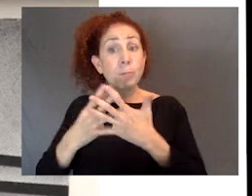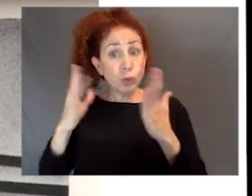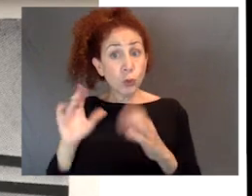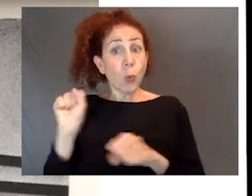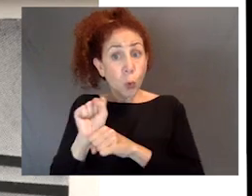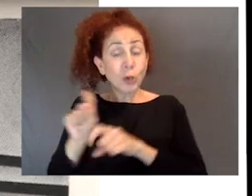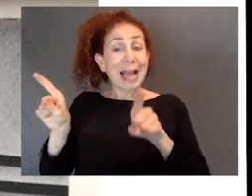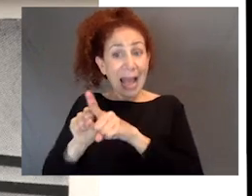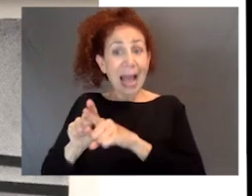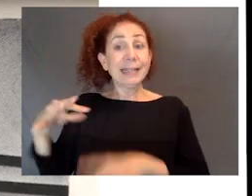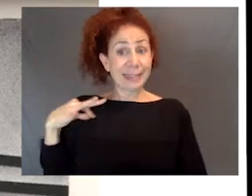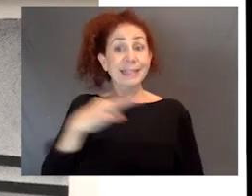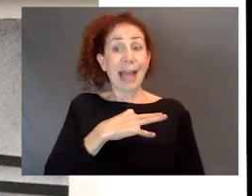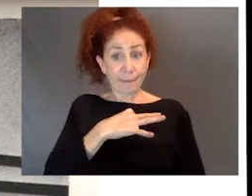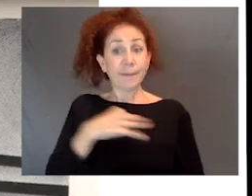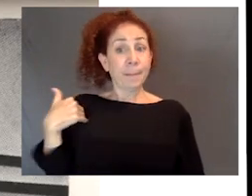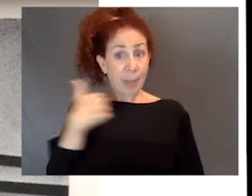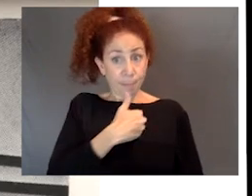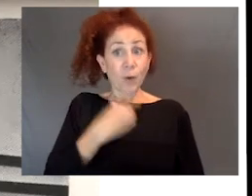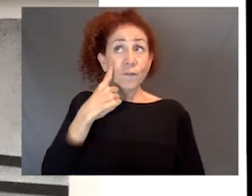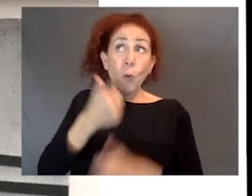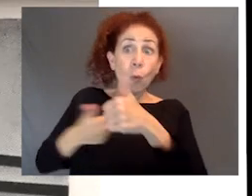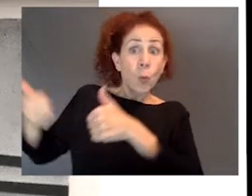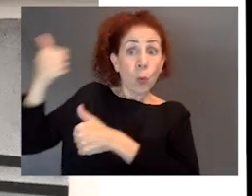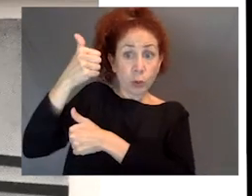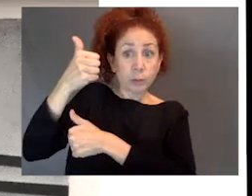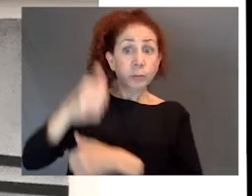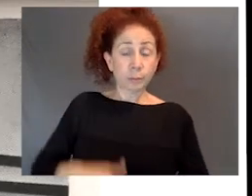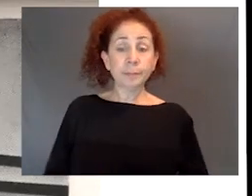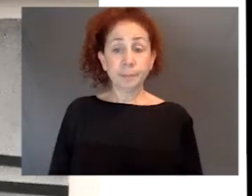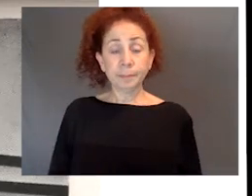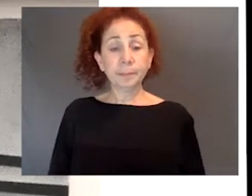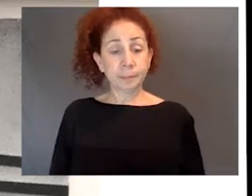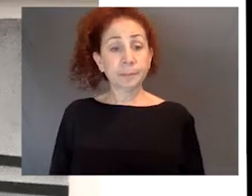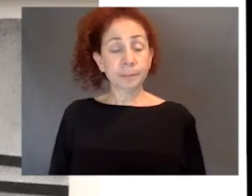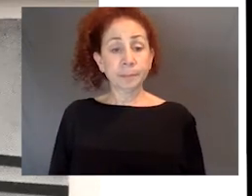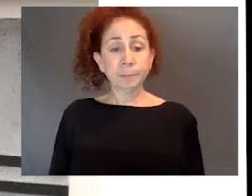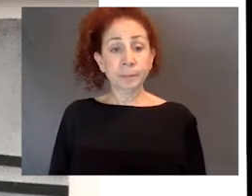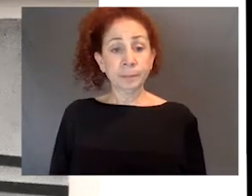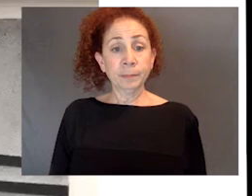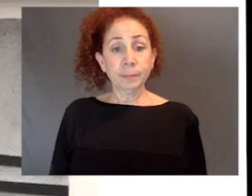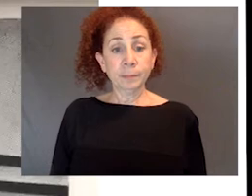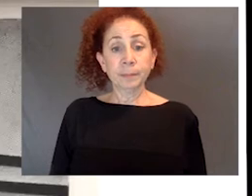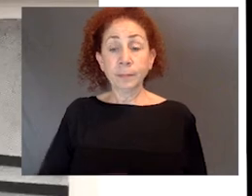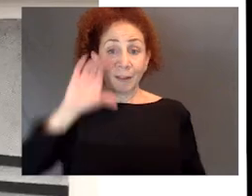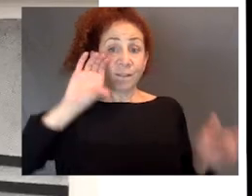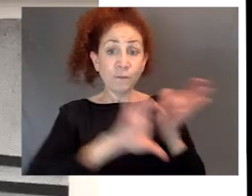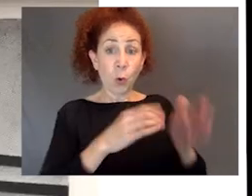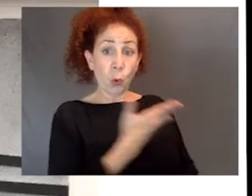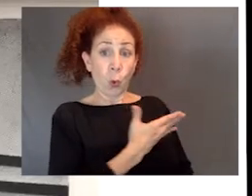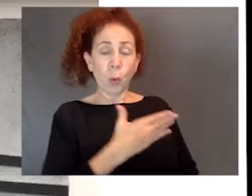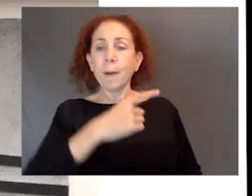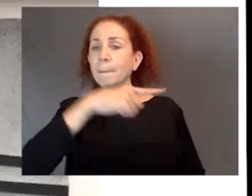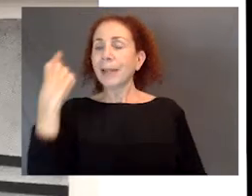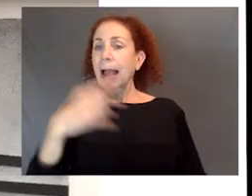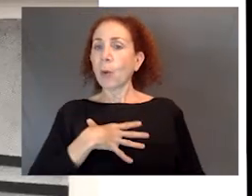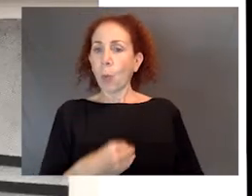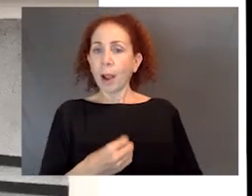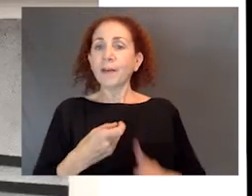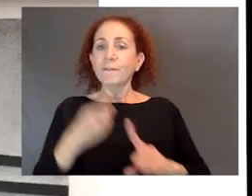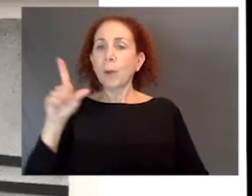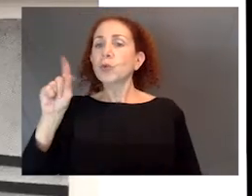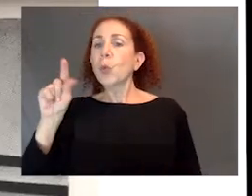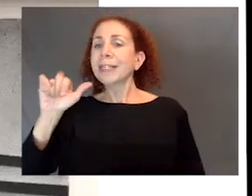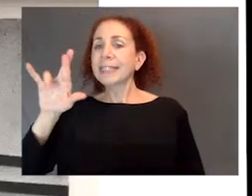even worked as members of the staff for the warden, the man in charge of the prison. In this black and white picture from